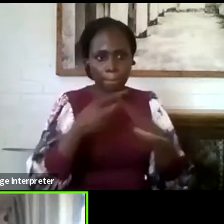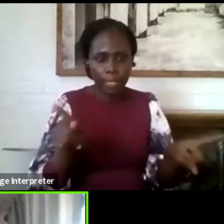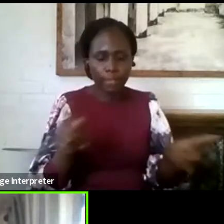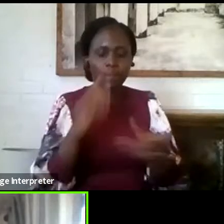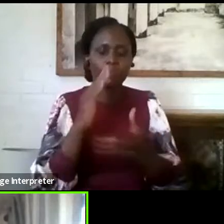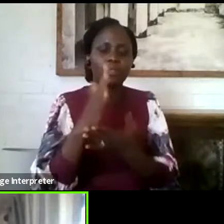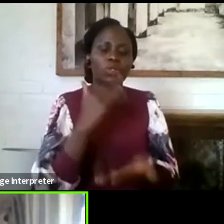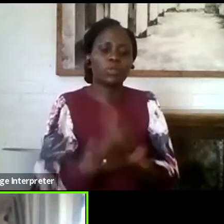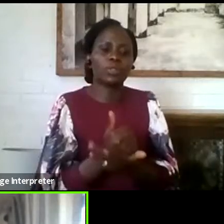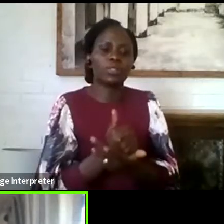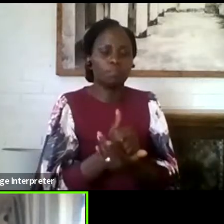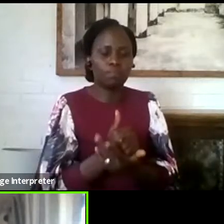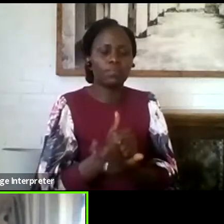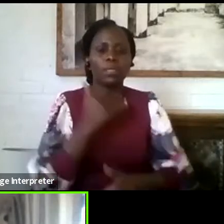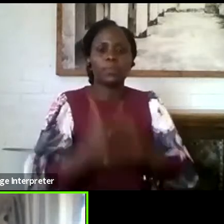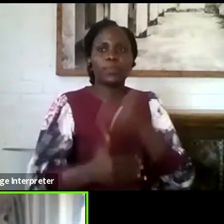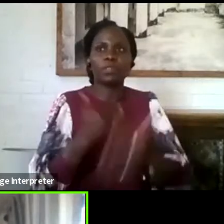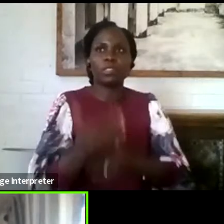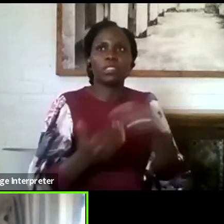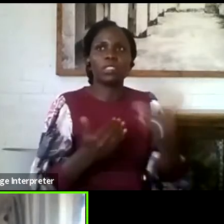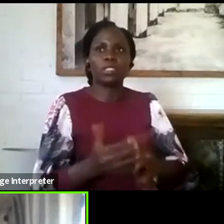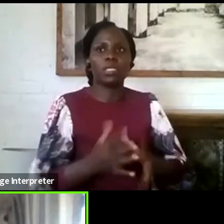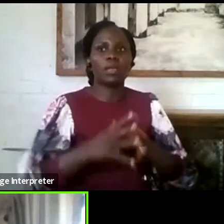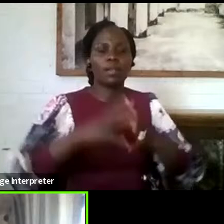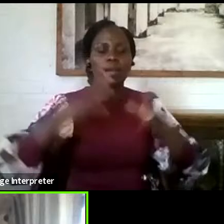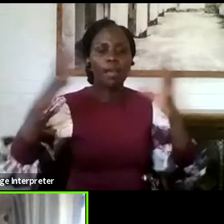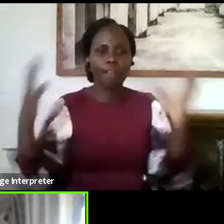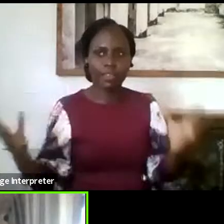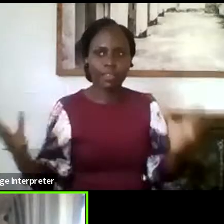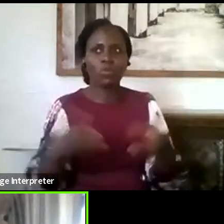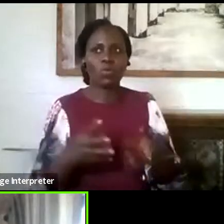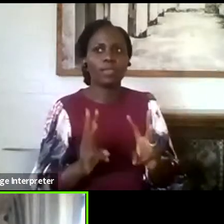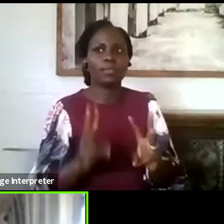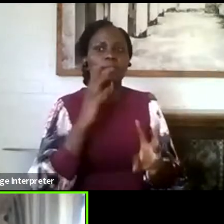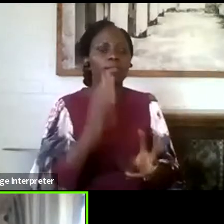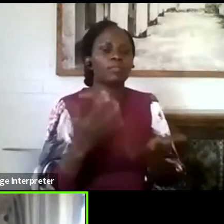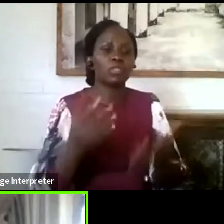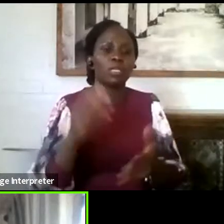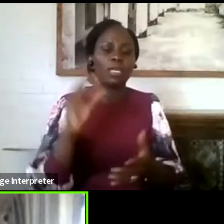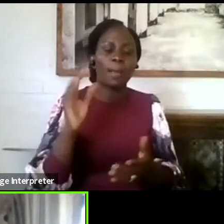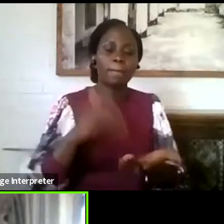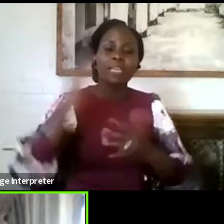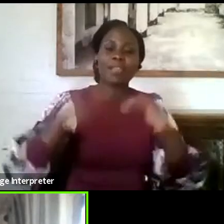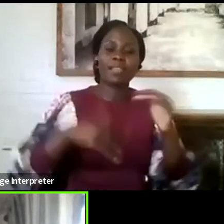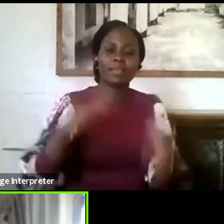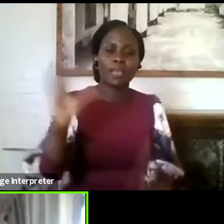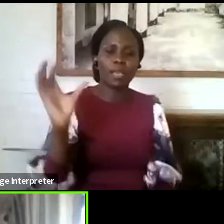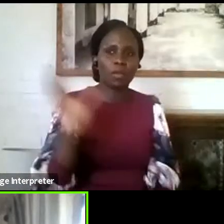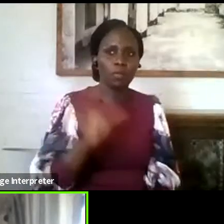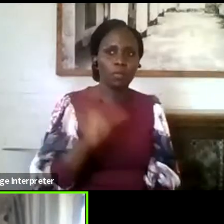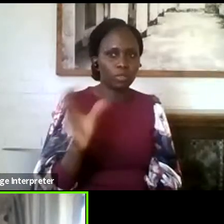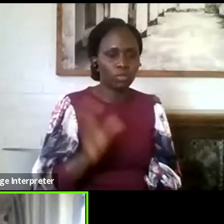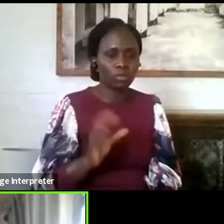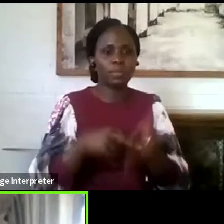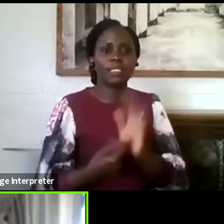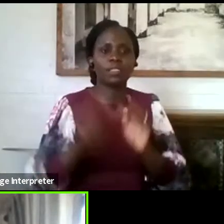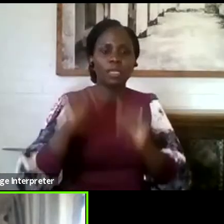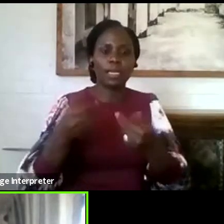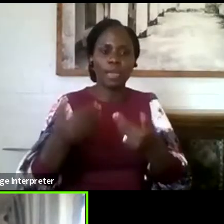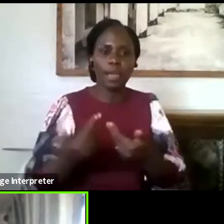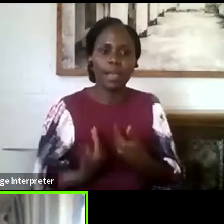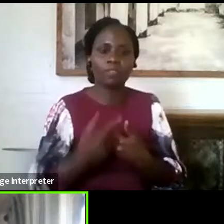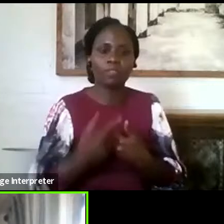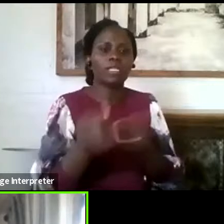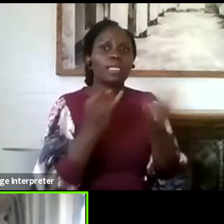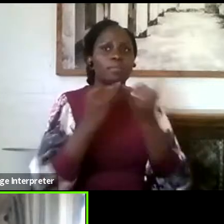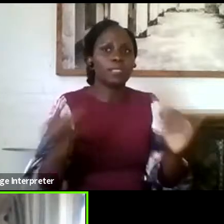is very large scale in a way that is bigger than the commission, they now started to have, they had independent bodies that